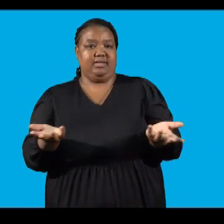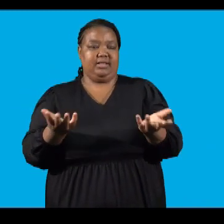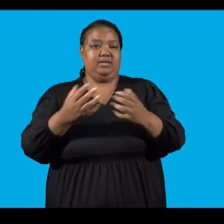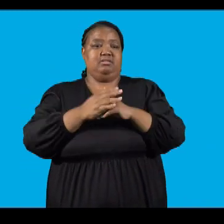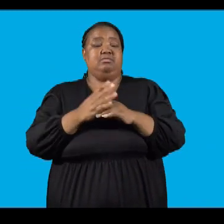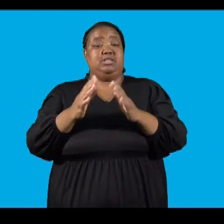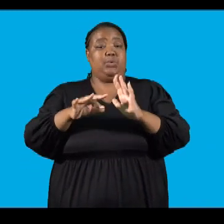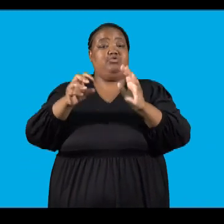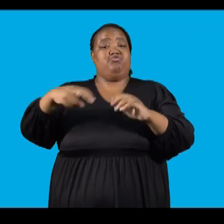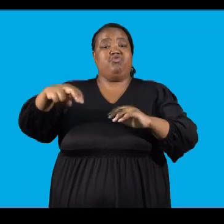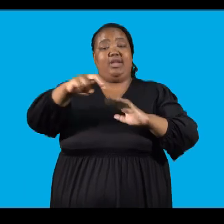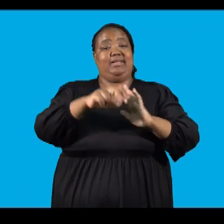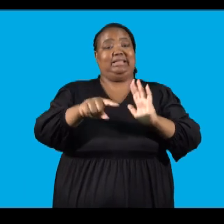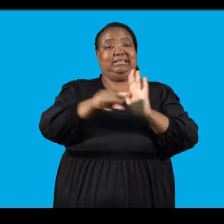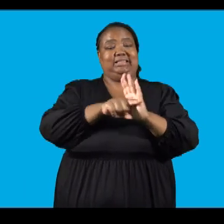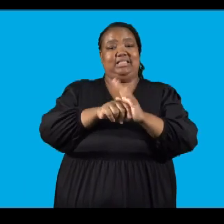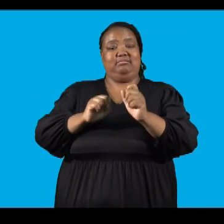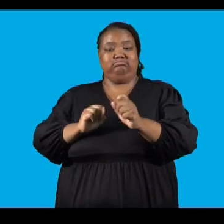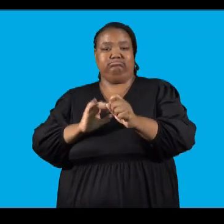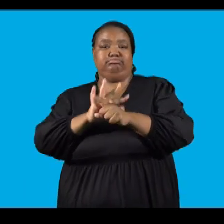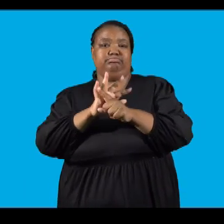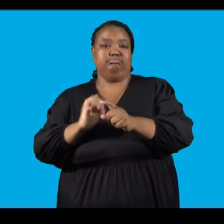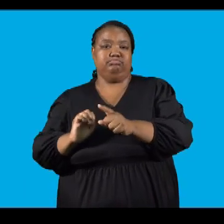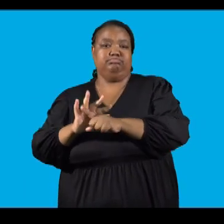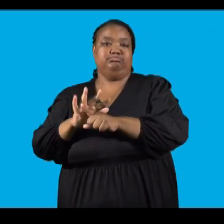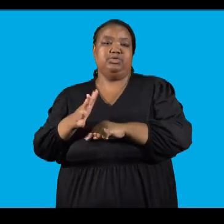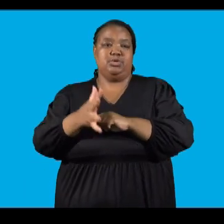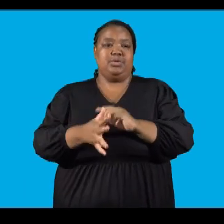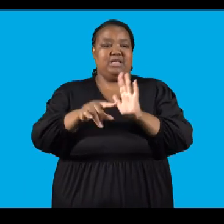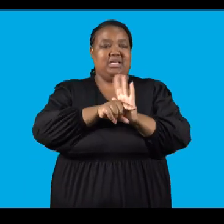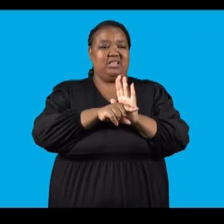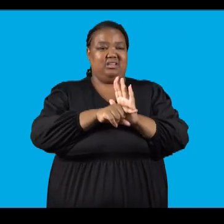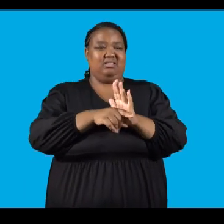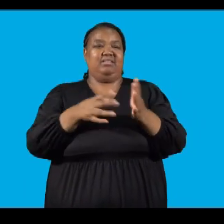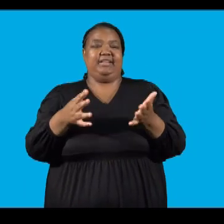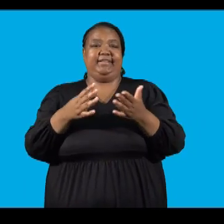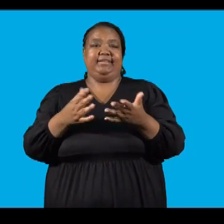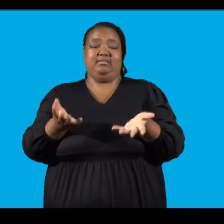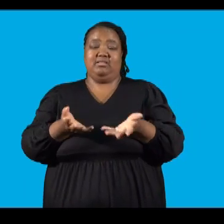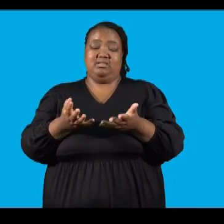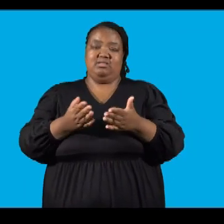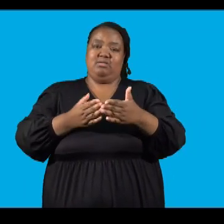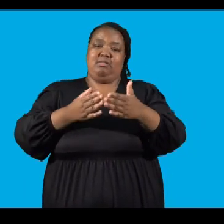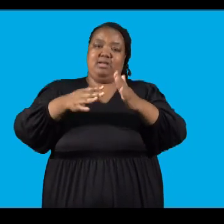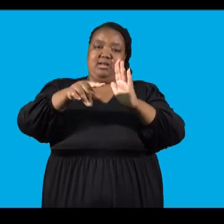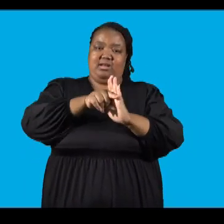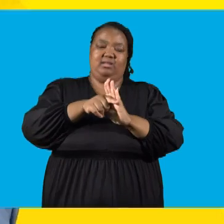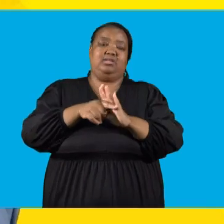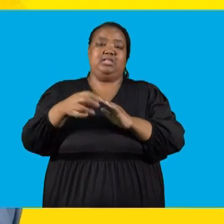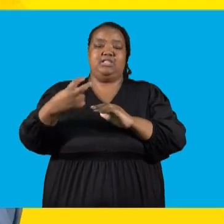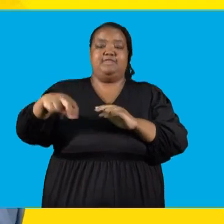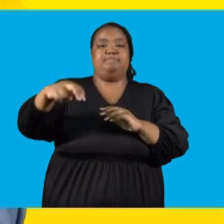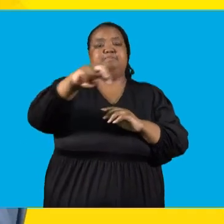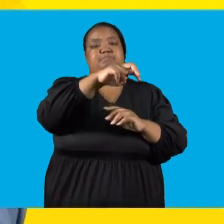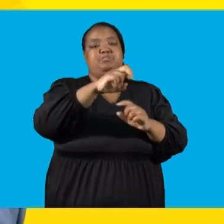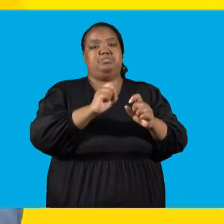services. So traveling will also be negatively impacted, and it will also have a negative bearing